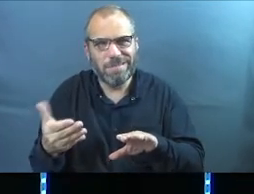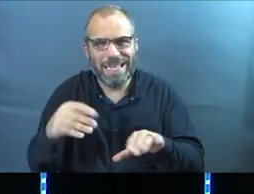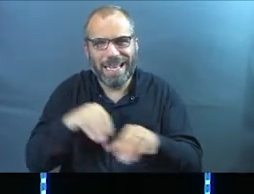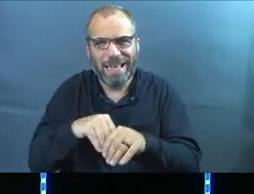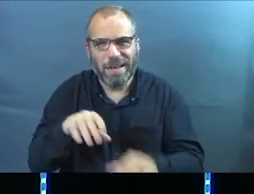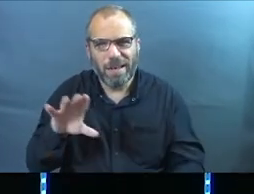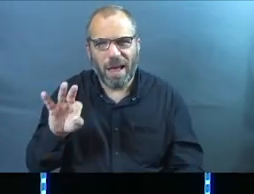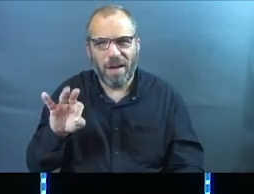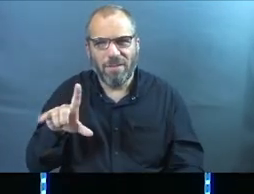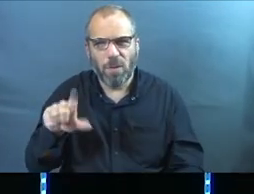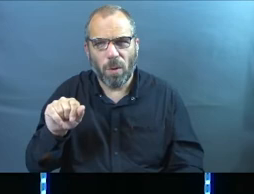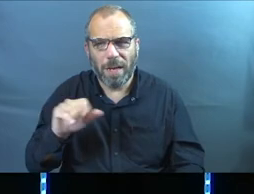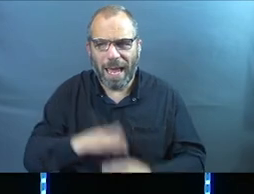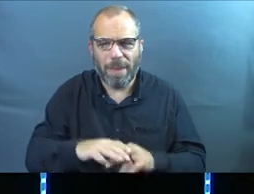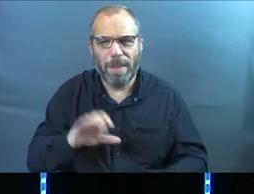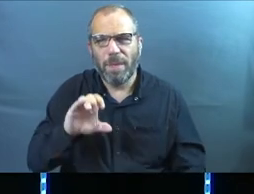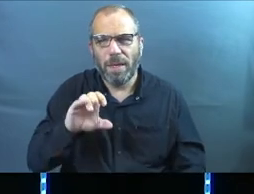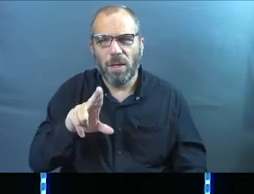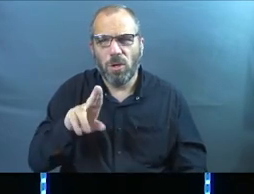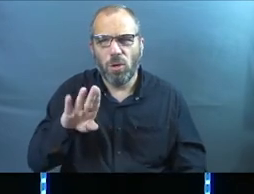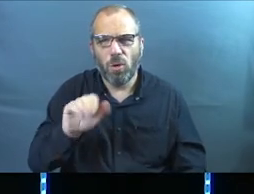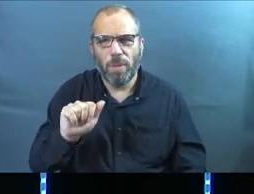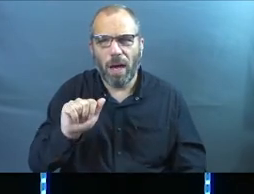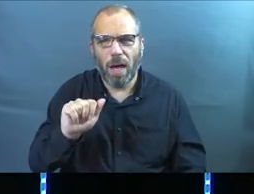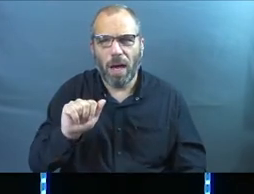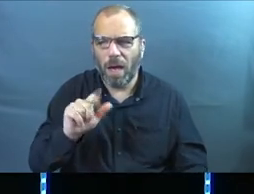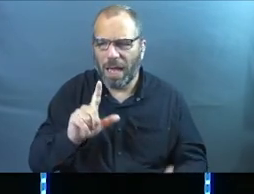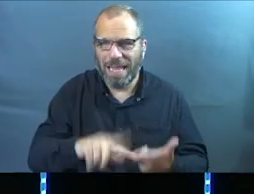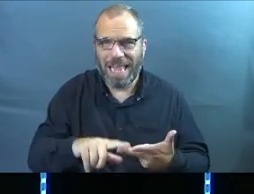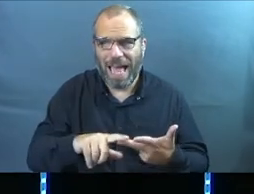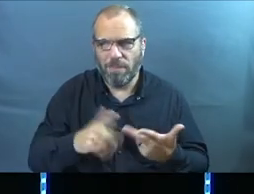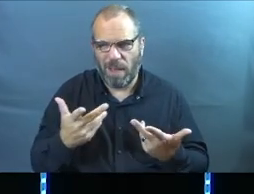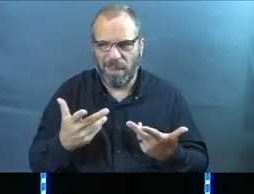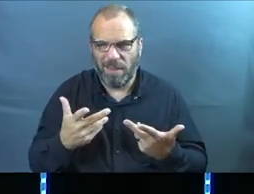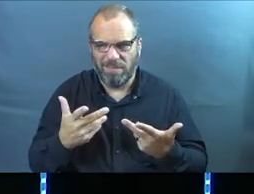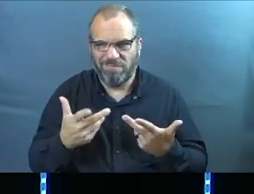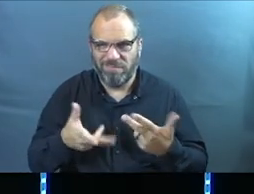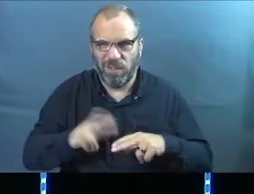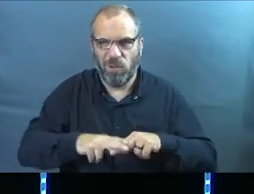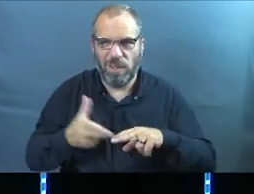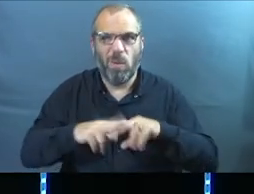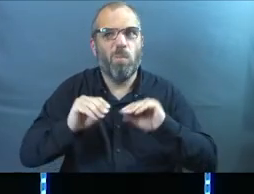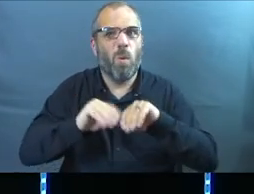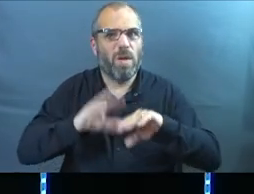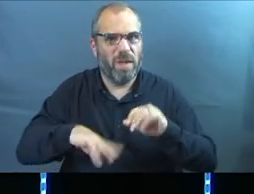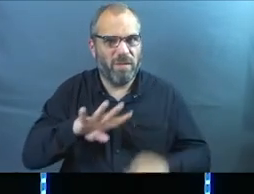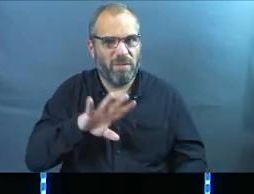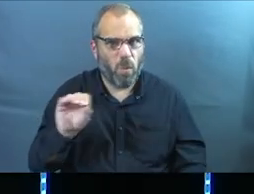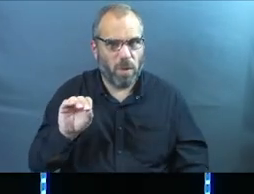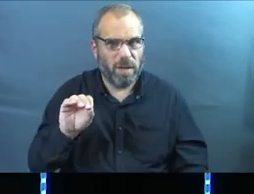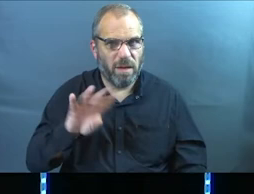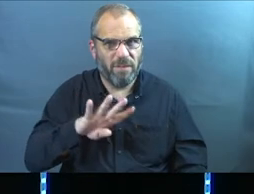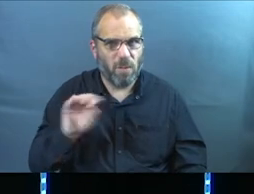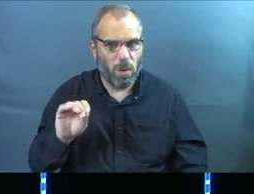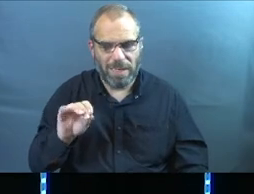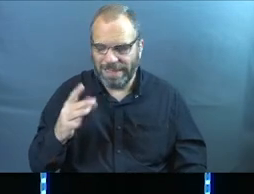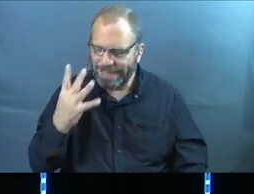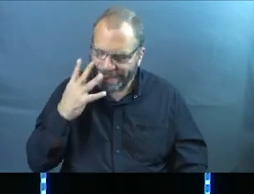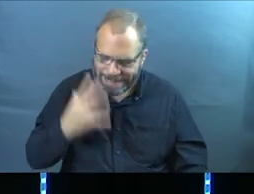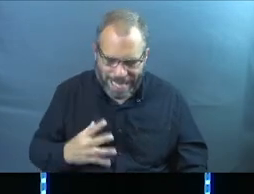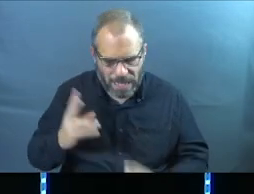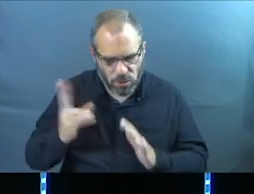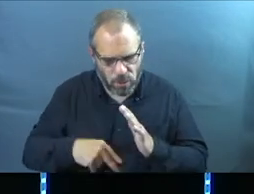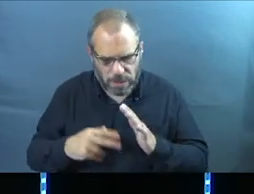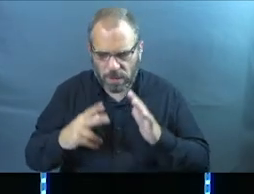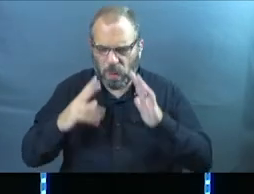in Florida and Cuba, maybe. And they're saying that that number is probably going to go up. And it's tragic to